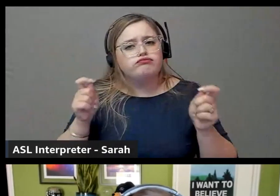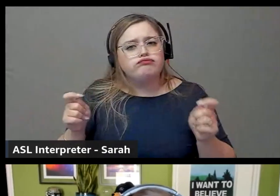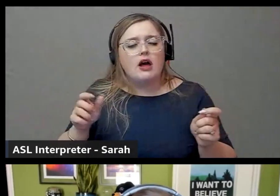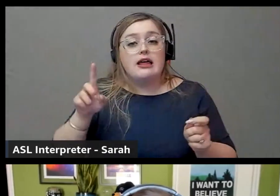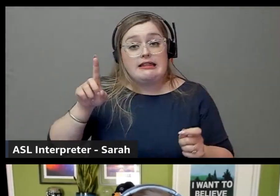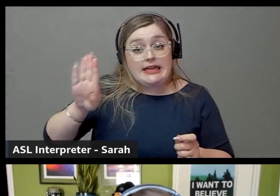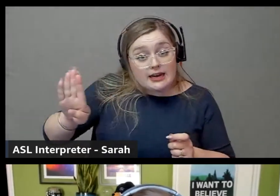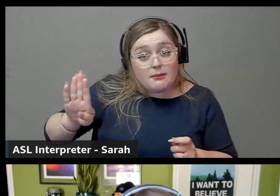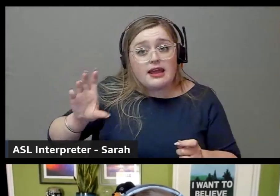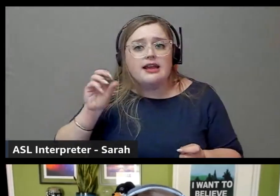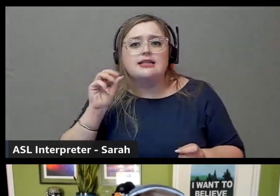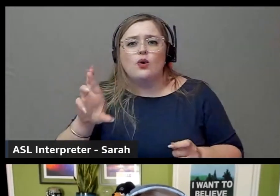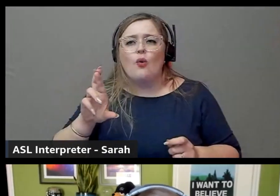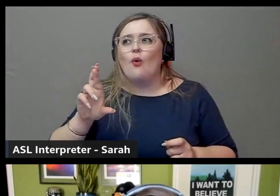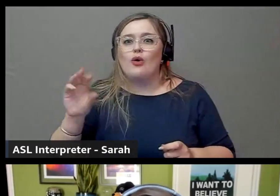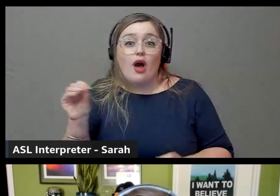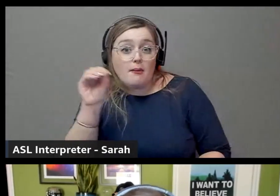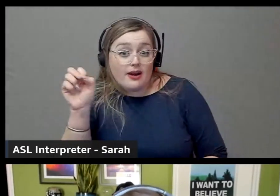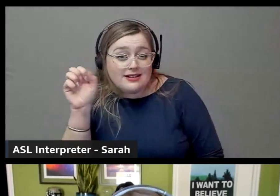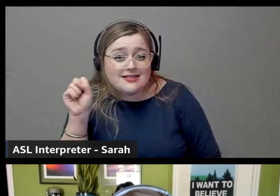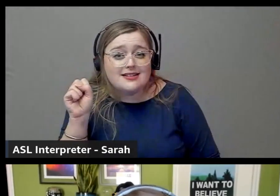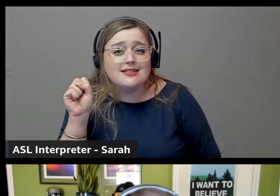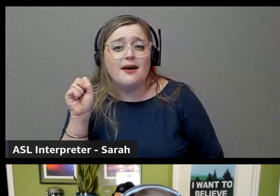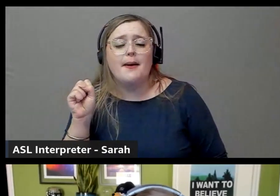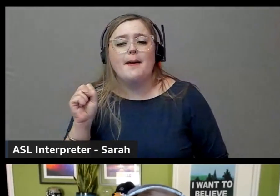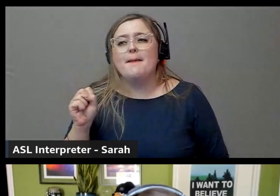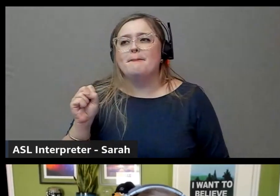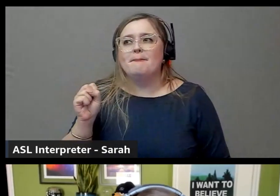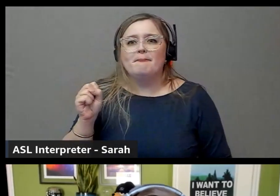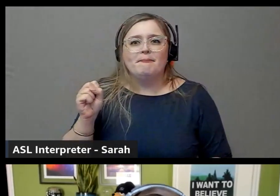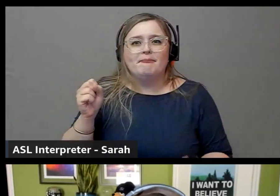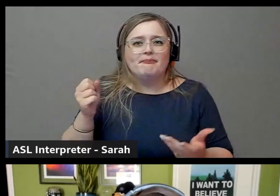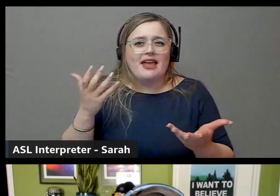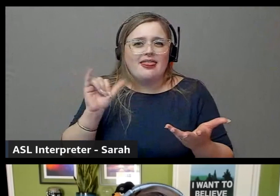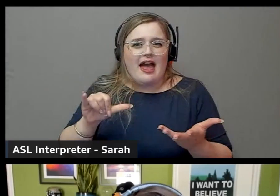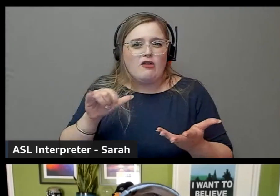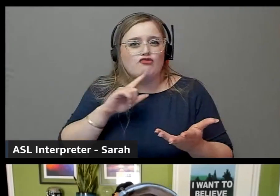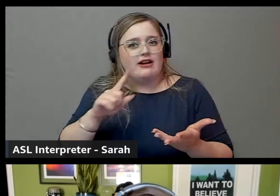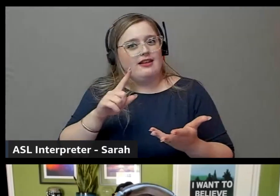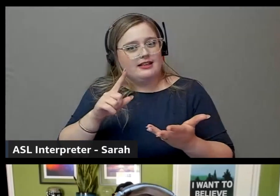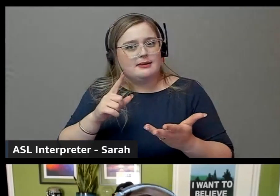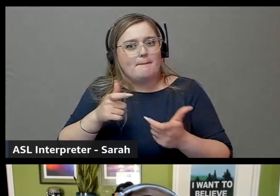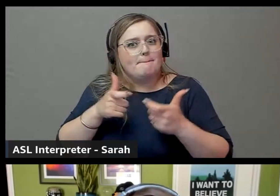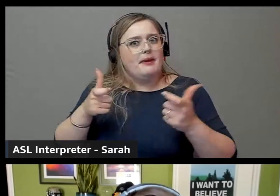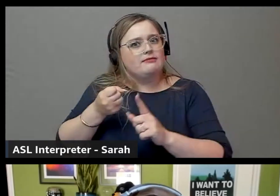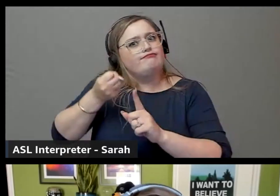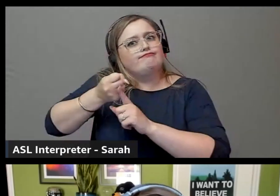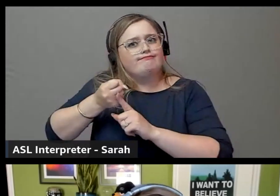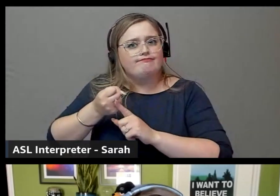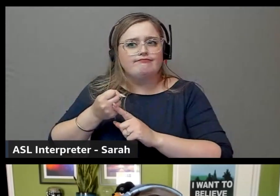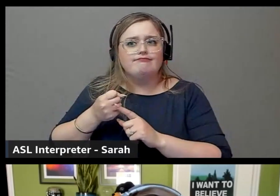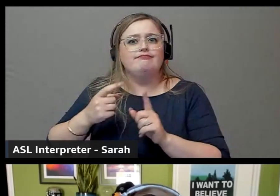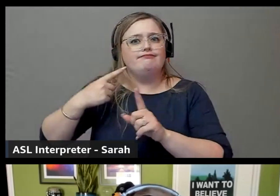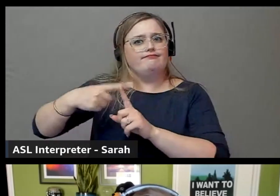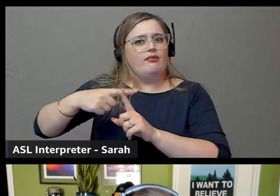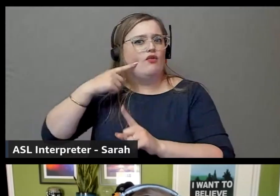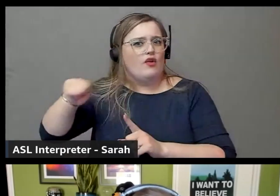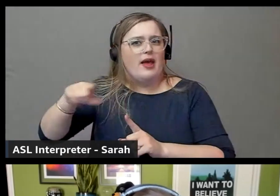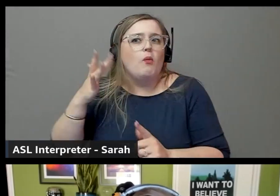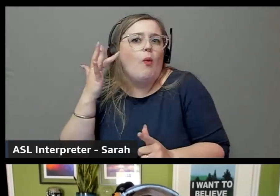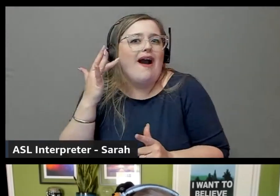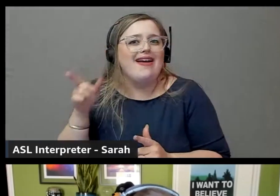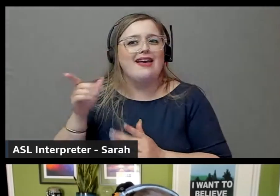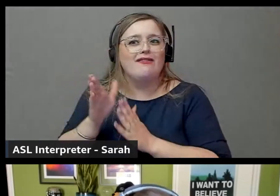database itself or the operating system that provides something really significant for them? Why they are excited about